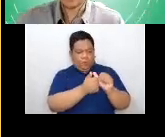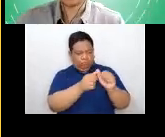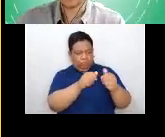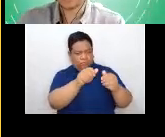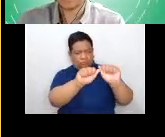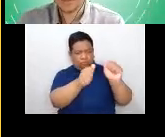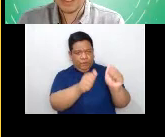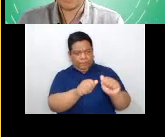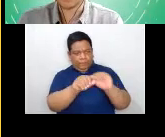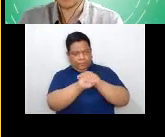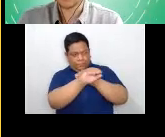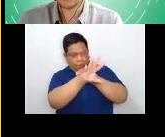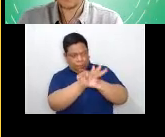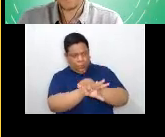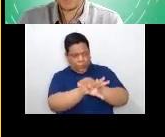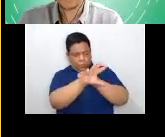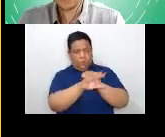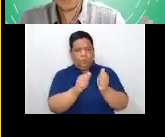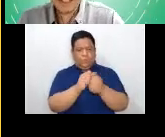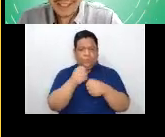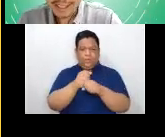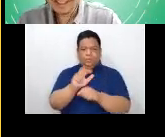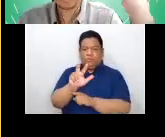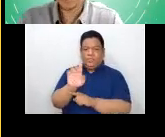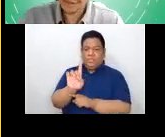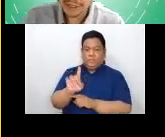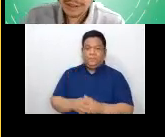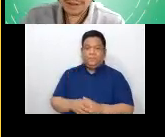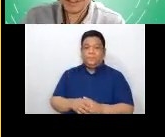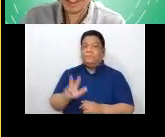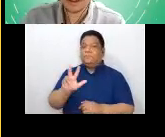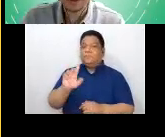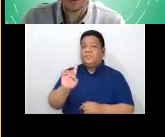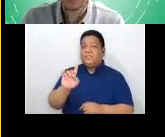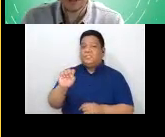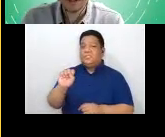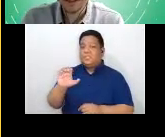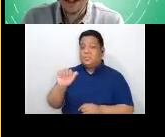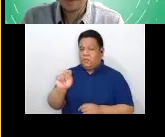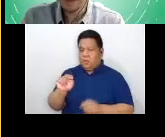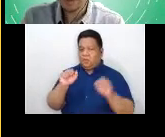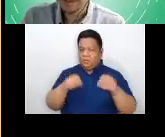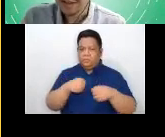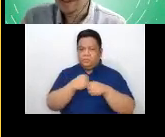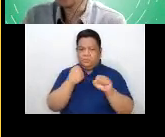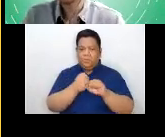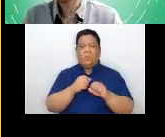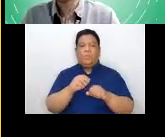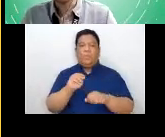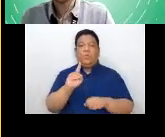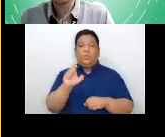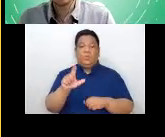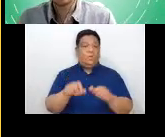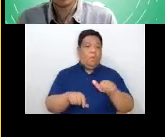3D shape from it, making something like this. And so 3D scanning is one of the ways you can generate 3D models. But the other way, and this is probably